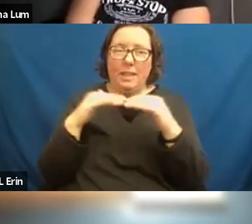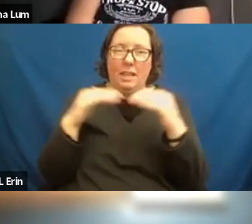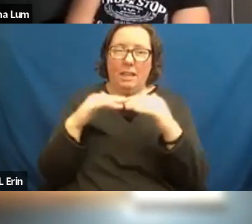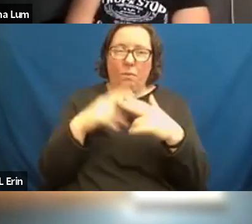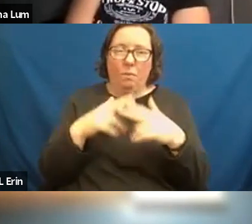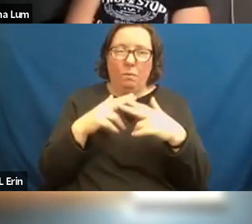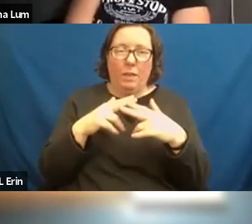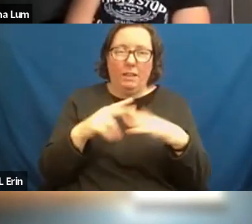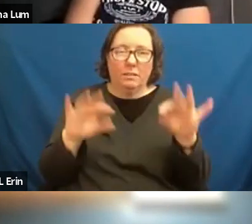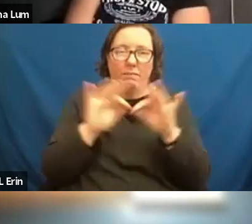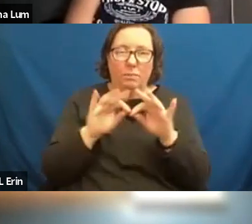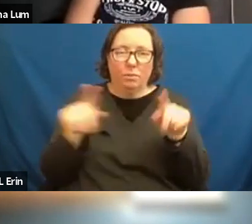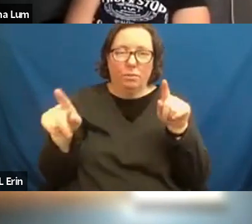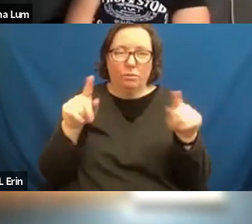weight.